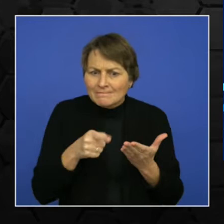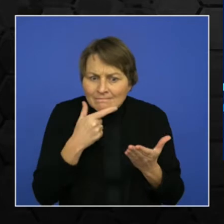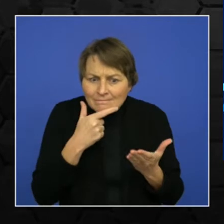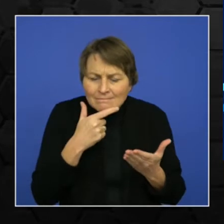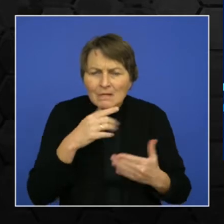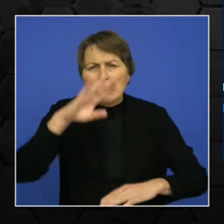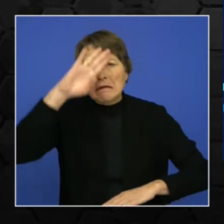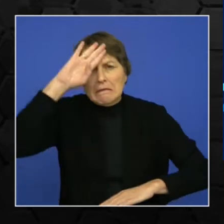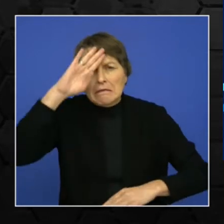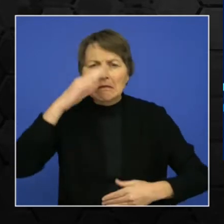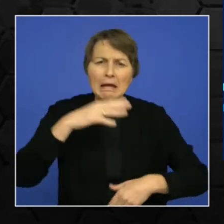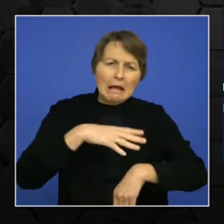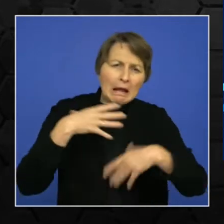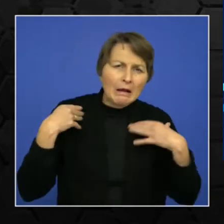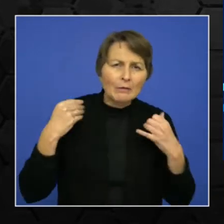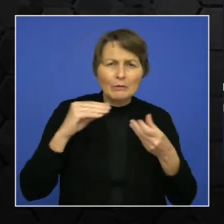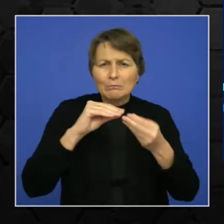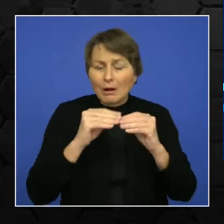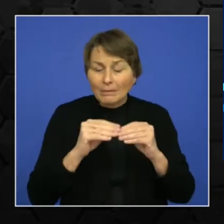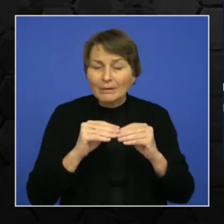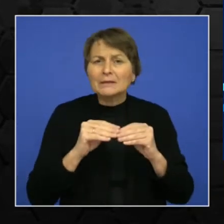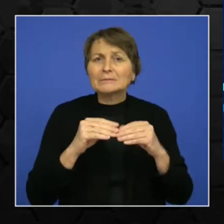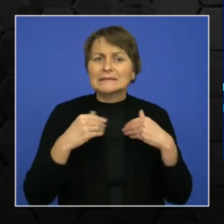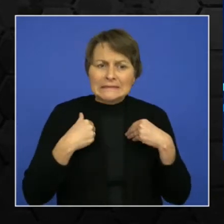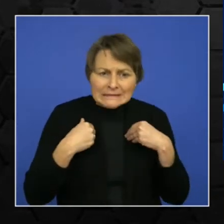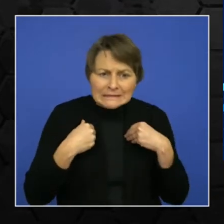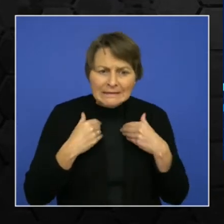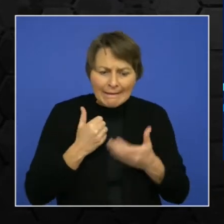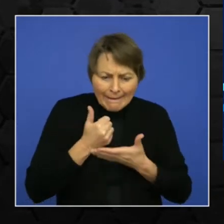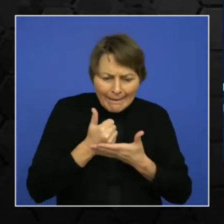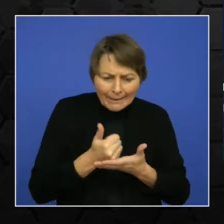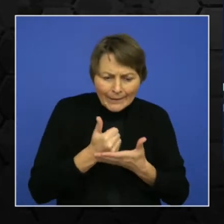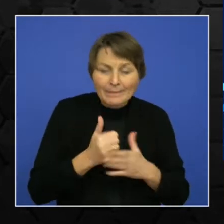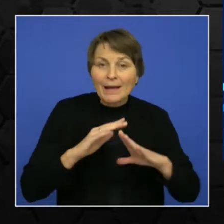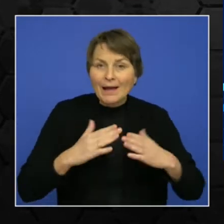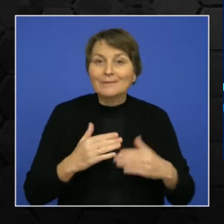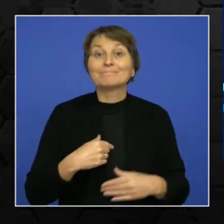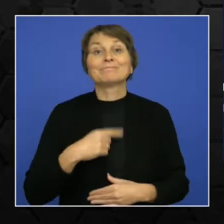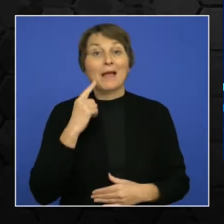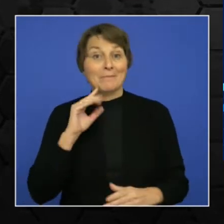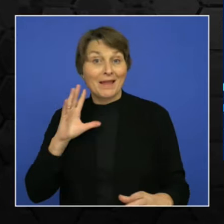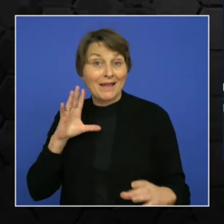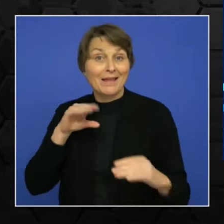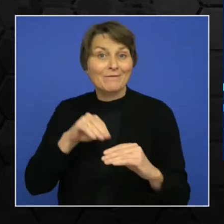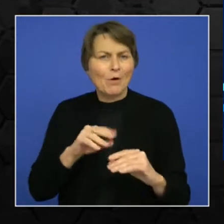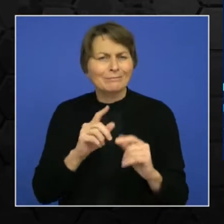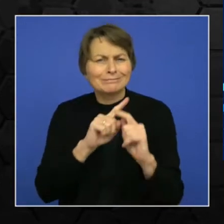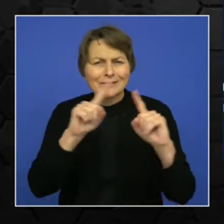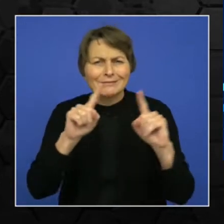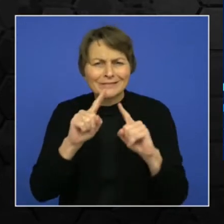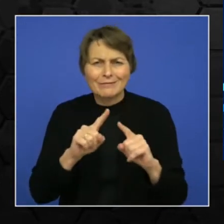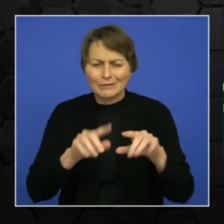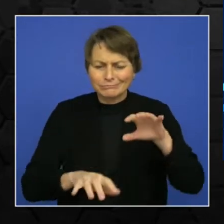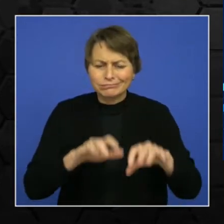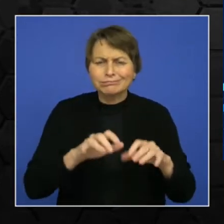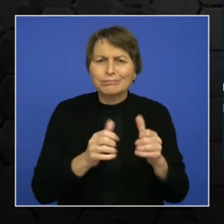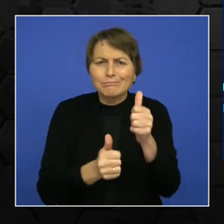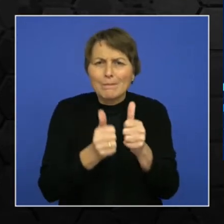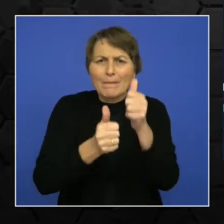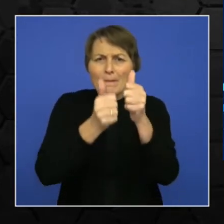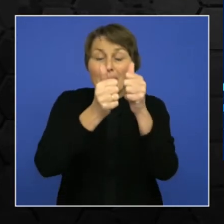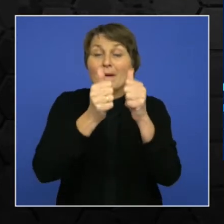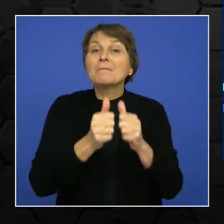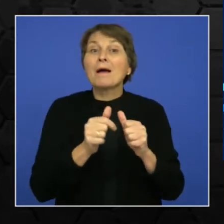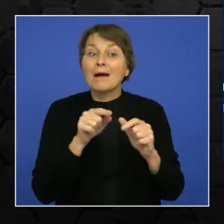have also taken part in many hackathons, and I have also worked in a mixture of healthcare and technology. And work coming forward,